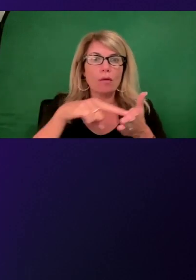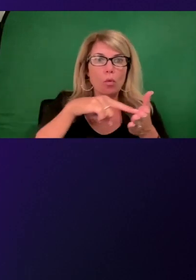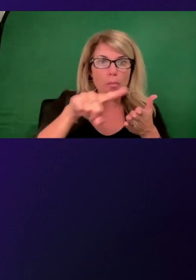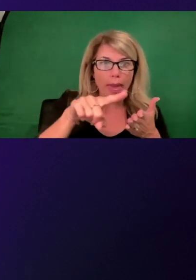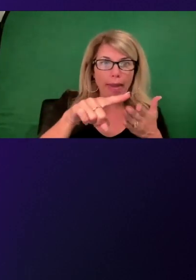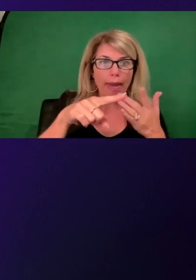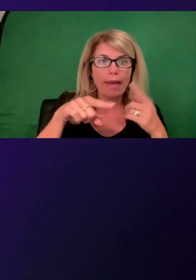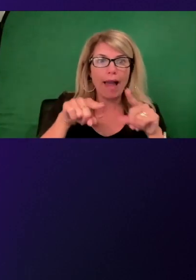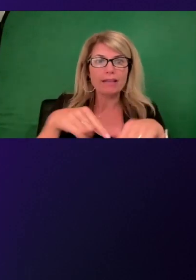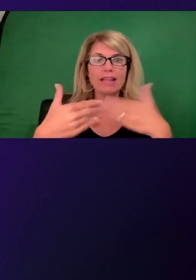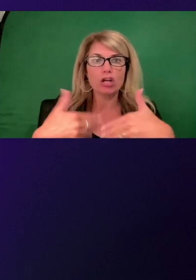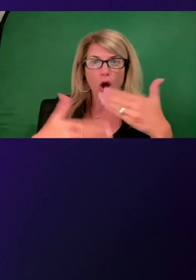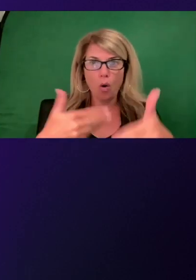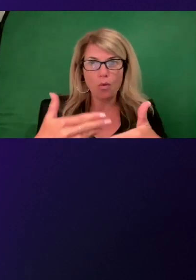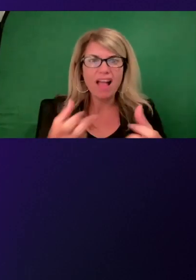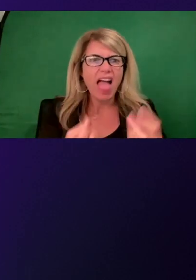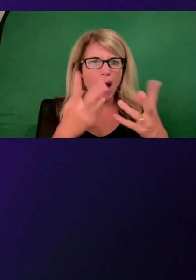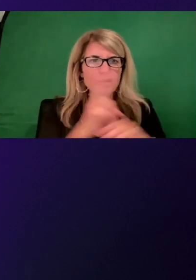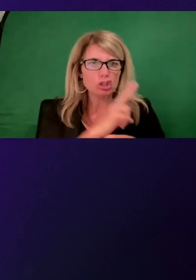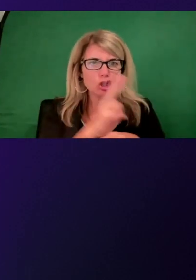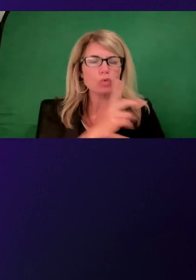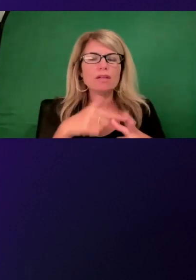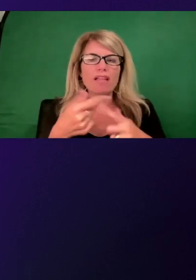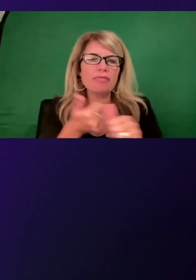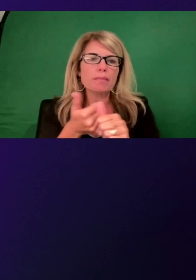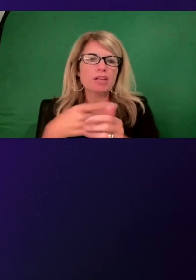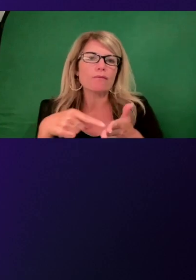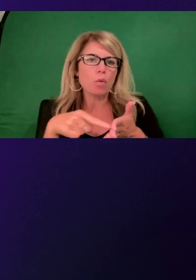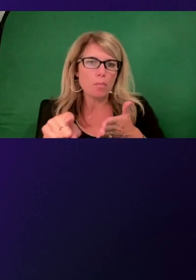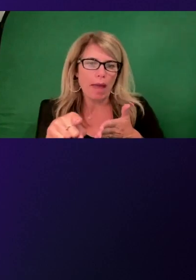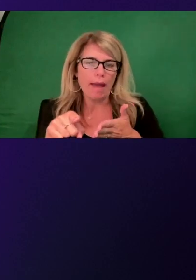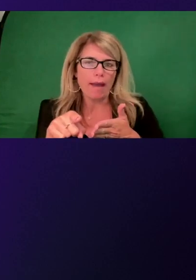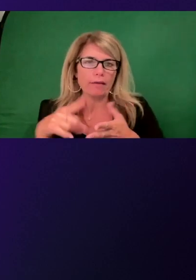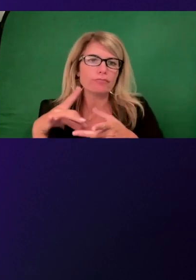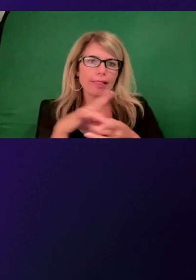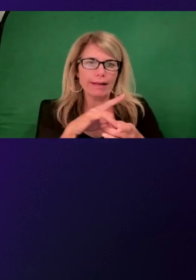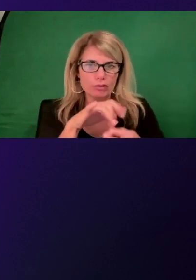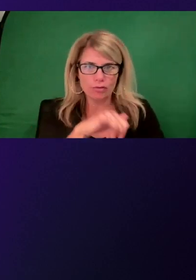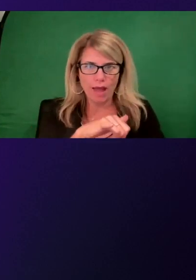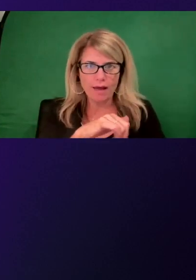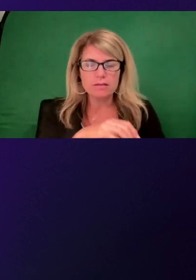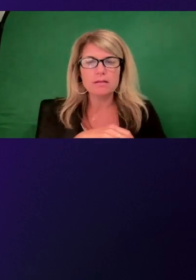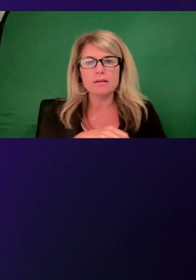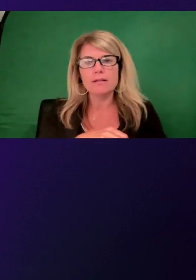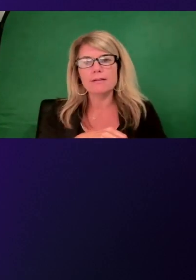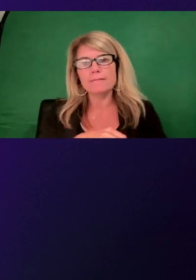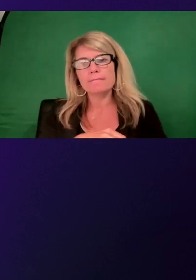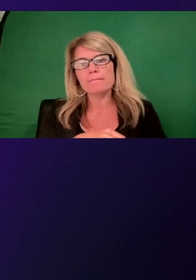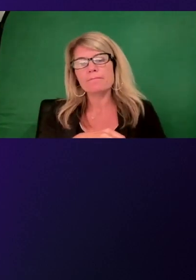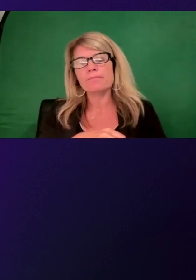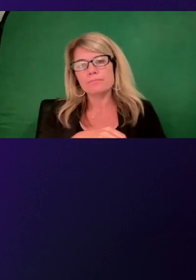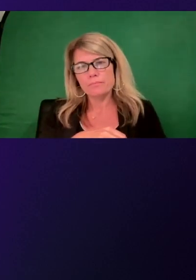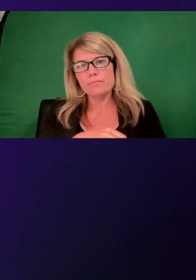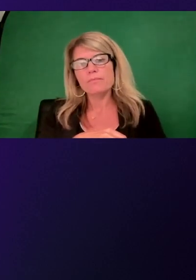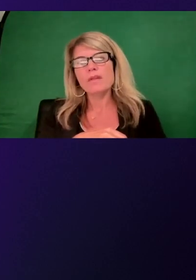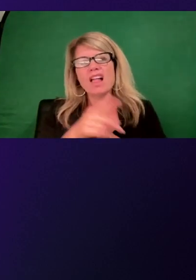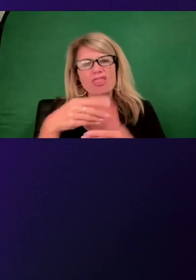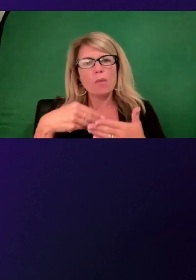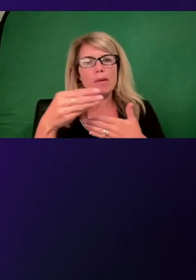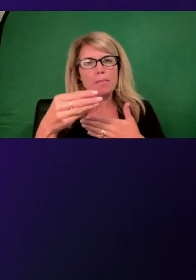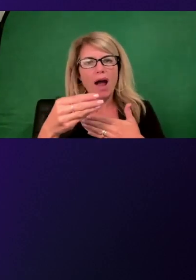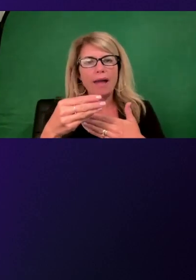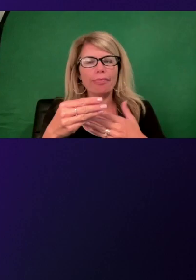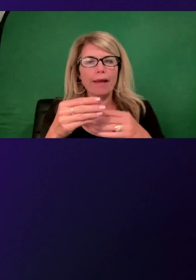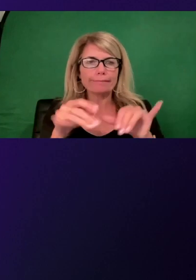much they want to use, and that's how they will pay. So versus in local attached storage compute instances, they'll be buying fixed amount of capacity